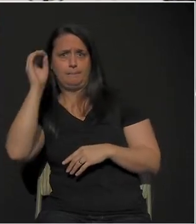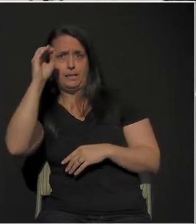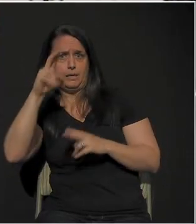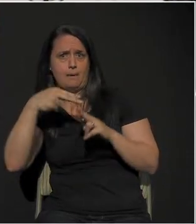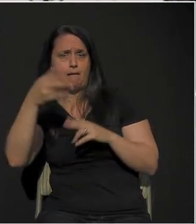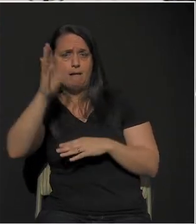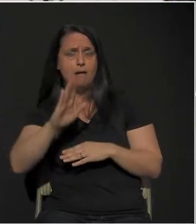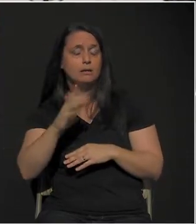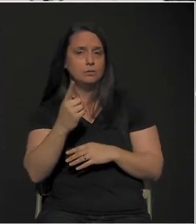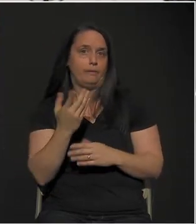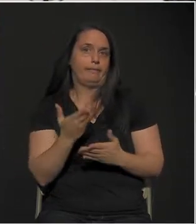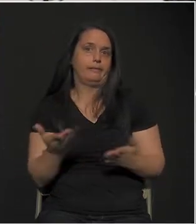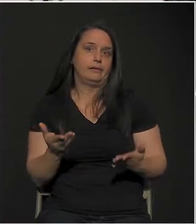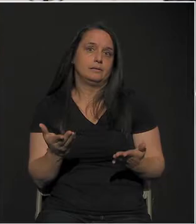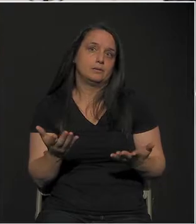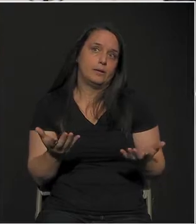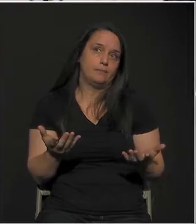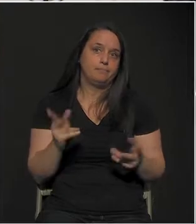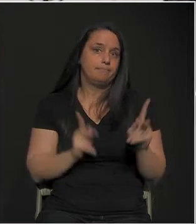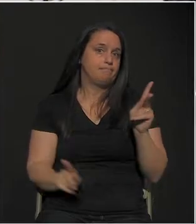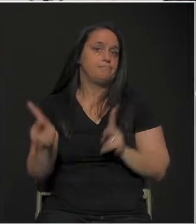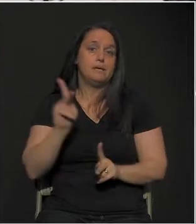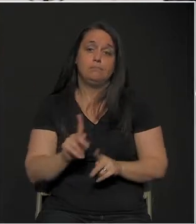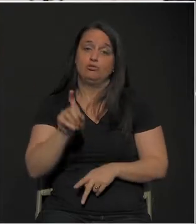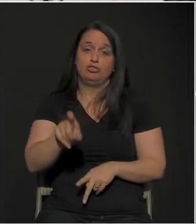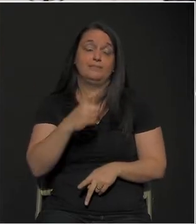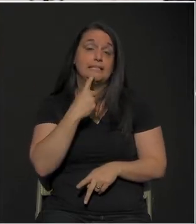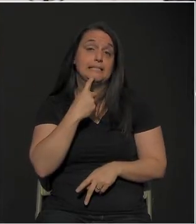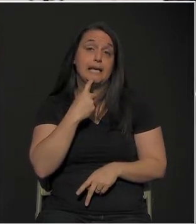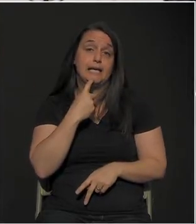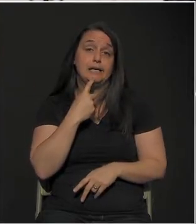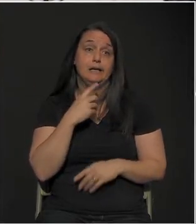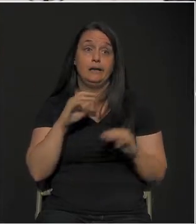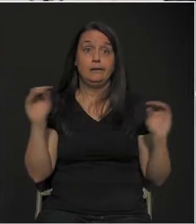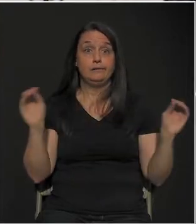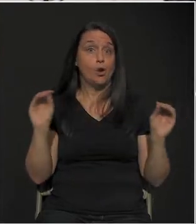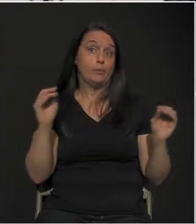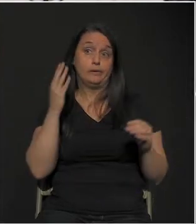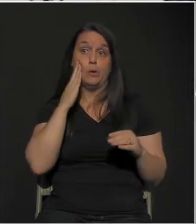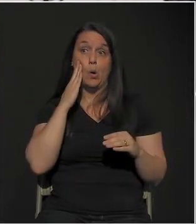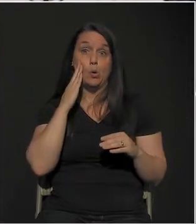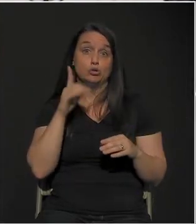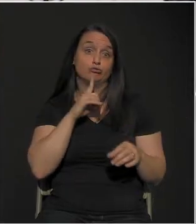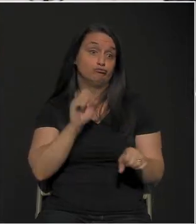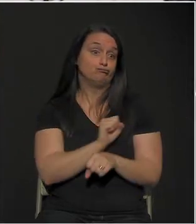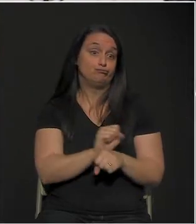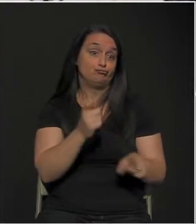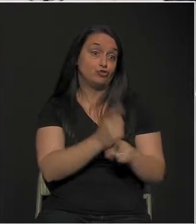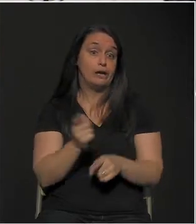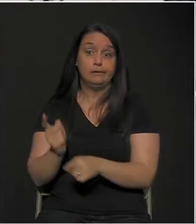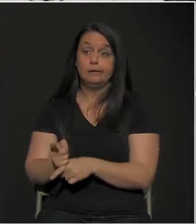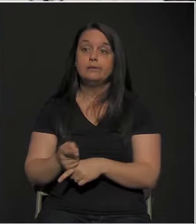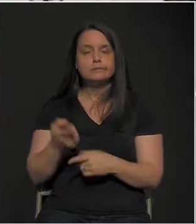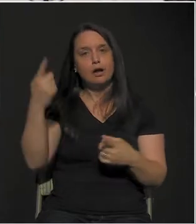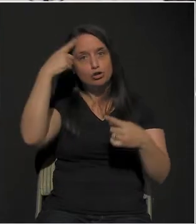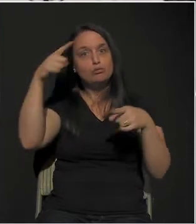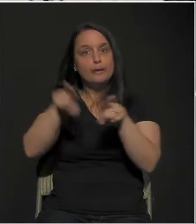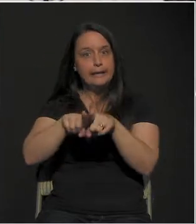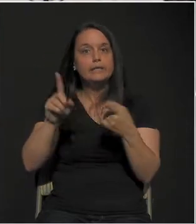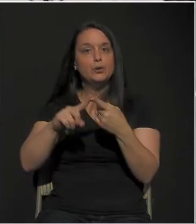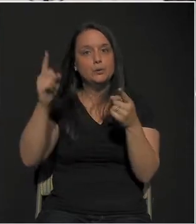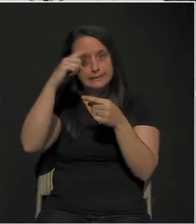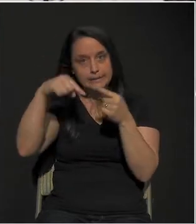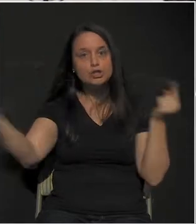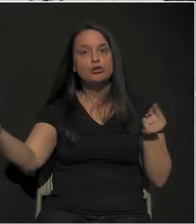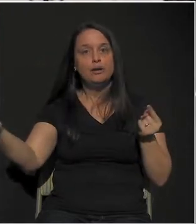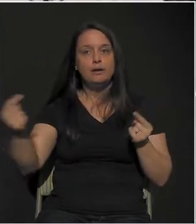this is one of those things where people just have to say nobody knows if they're right or not. And so let's just agree to disagree. And so all of